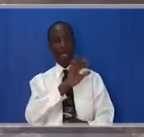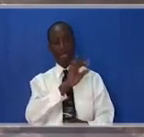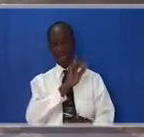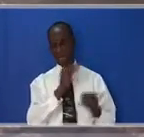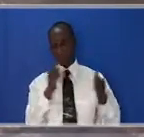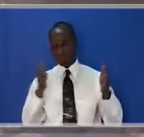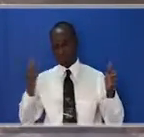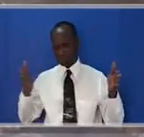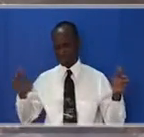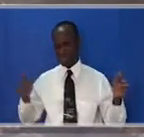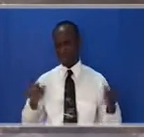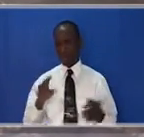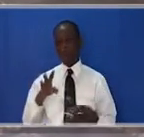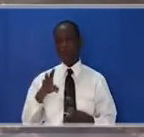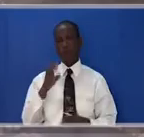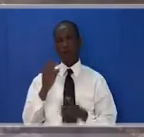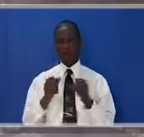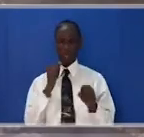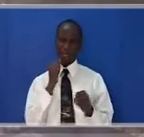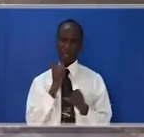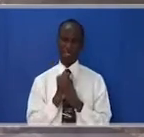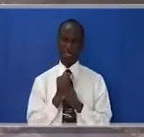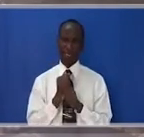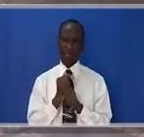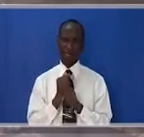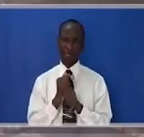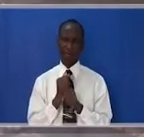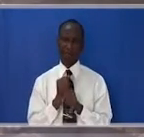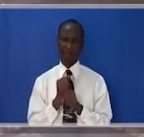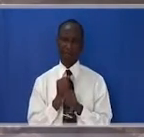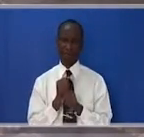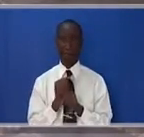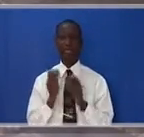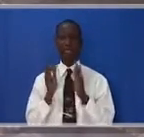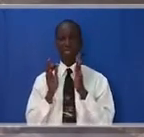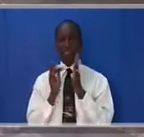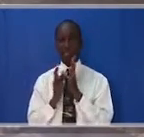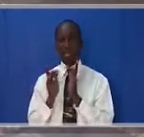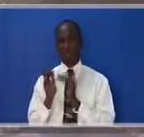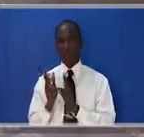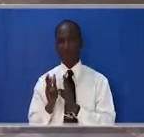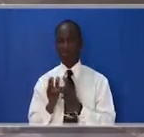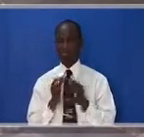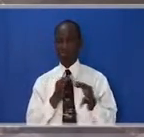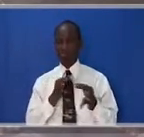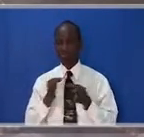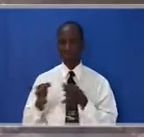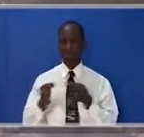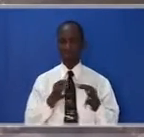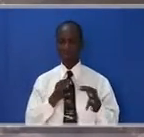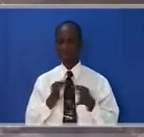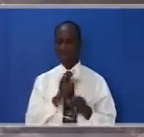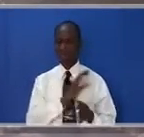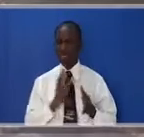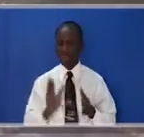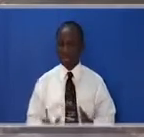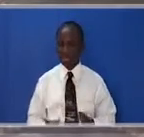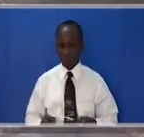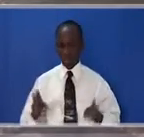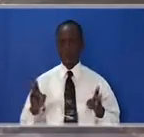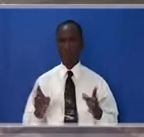won't. Obesiesie Jesus na kwam and Jesus de Christo sum baaye na Christo sum no Acts